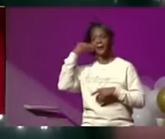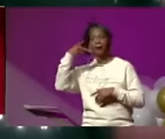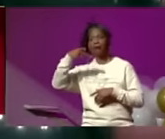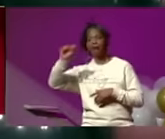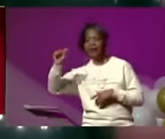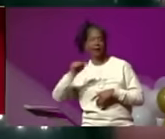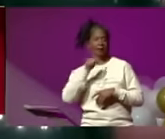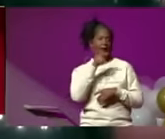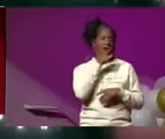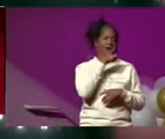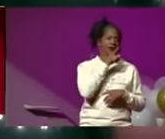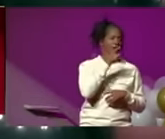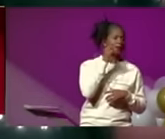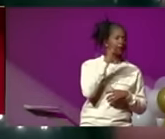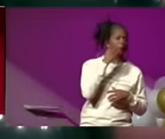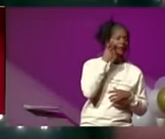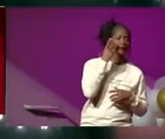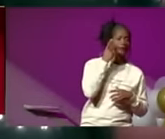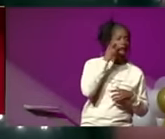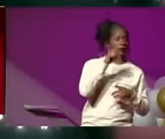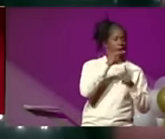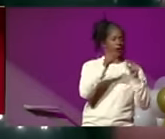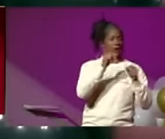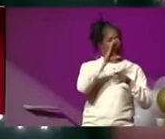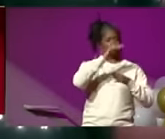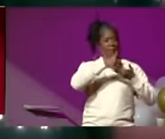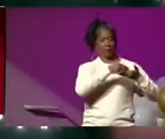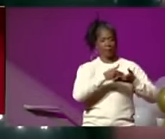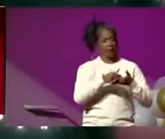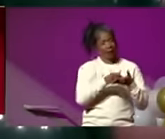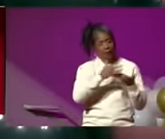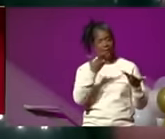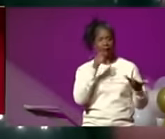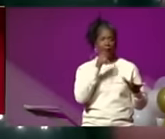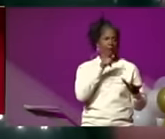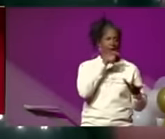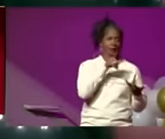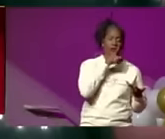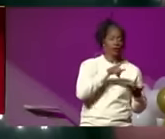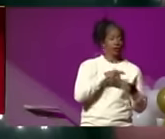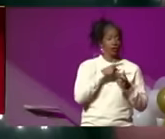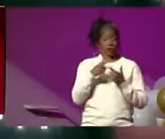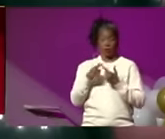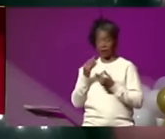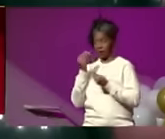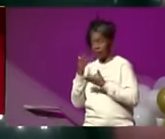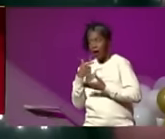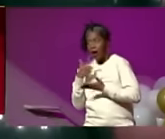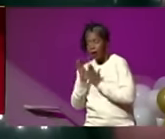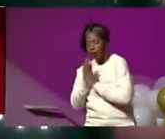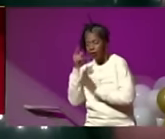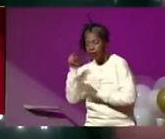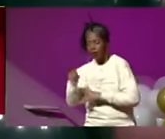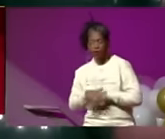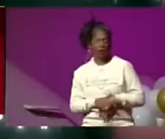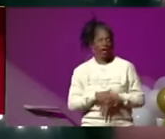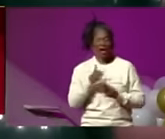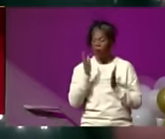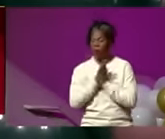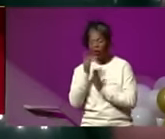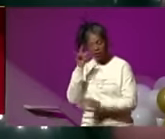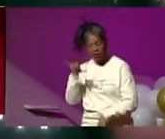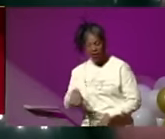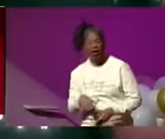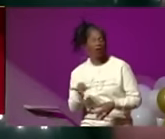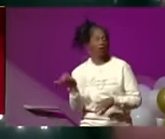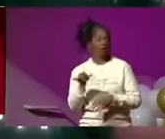this trip. I pray I get to. I said, well, I pray that for you as well. And then with attitude, I said it like that. I said, I pray that for you